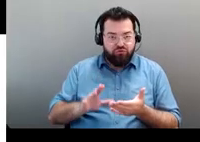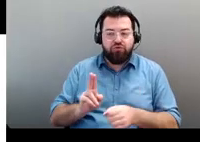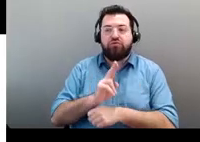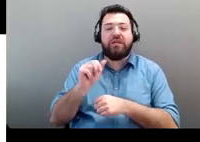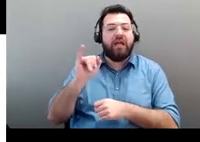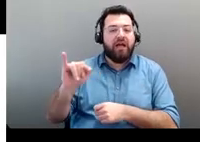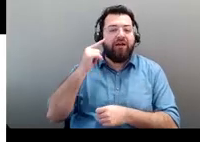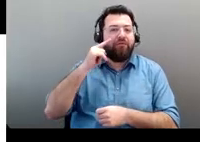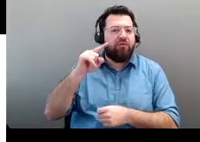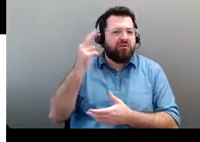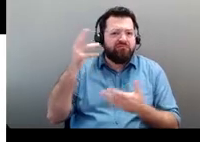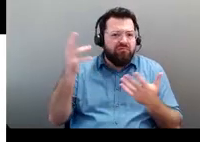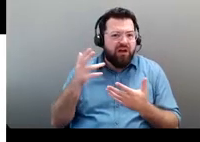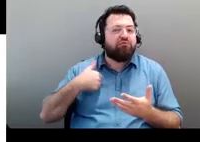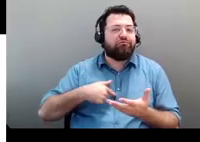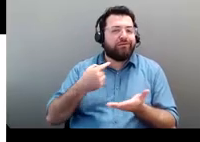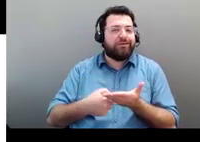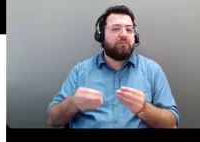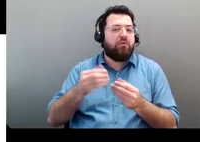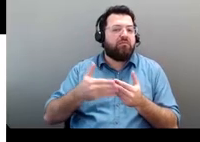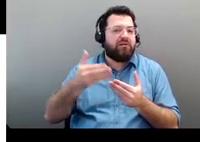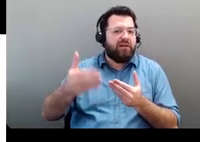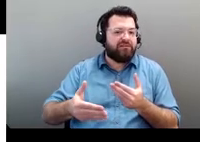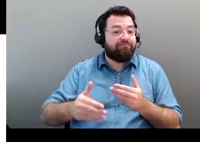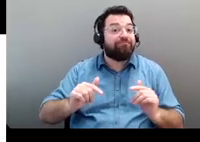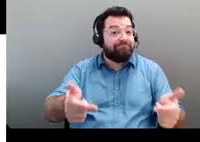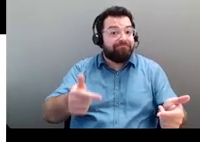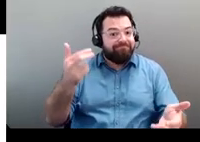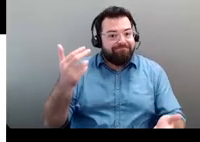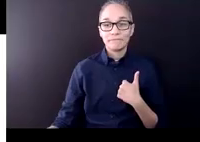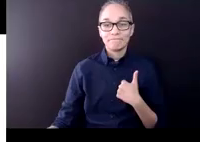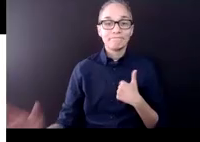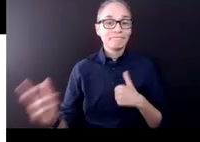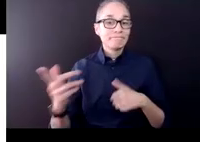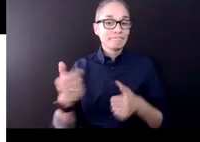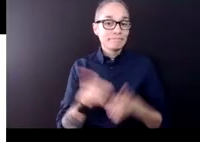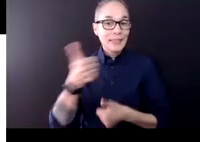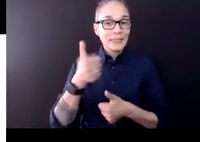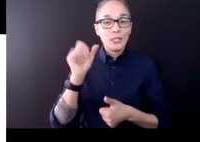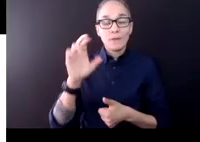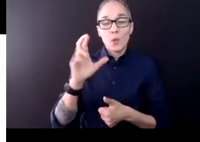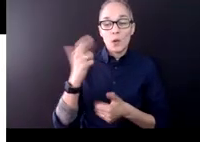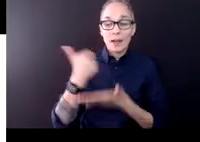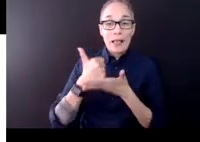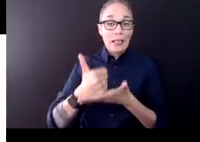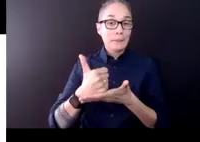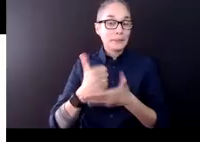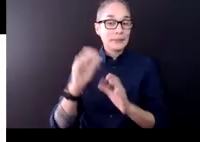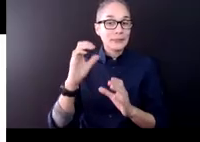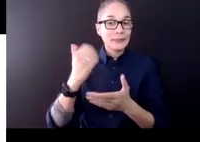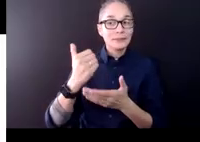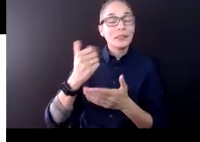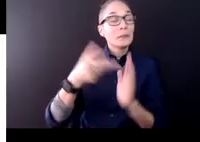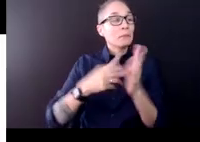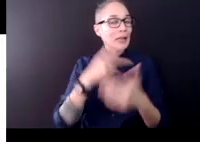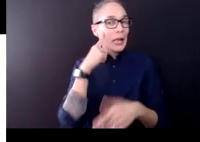And we'll talk about that in the next couple slides. Executive or expedient help seeking is just asking AI for